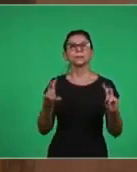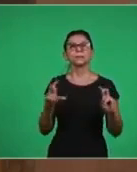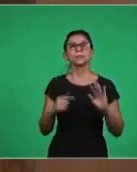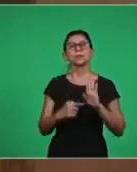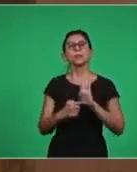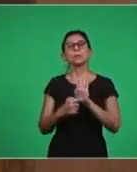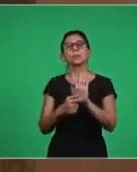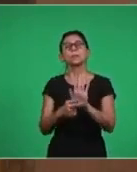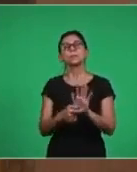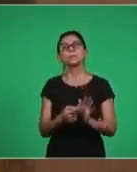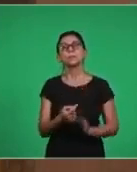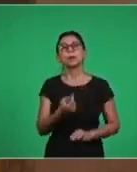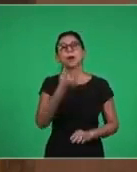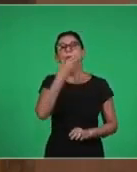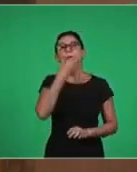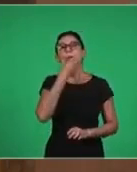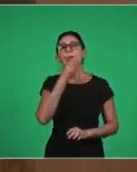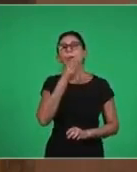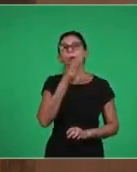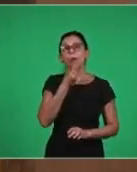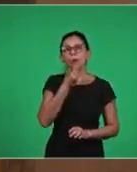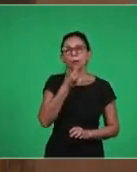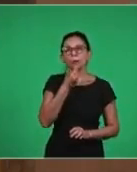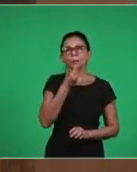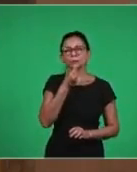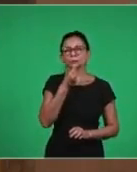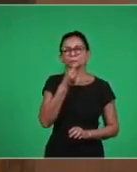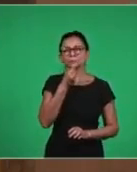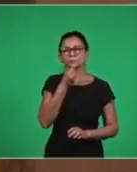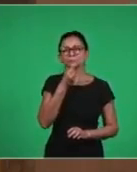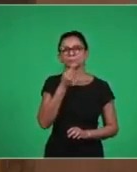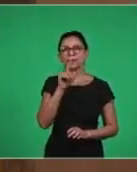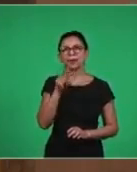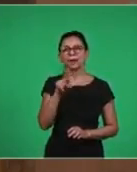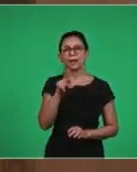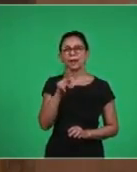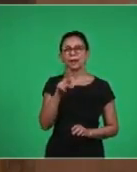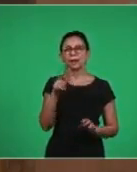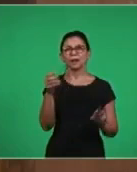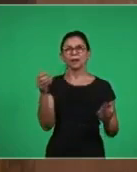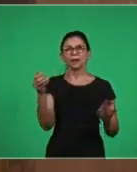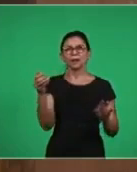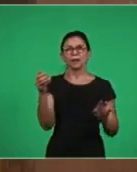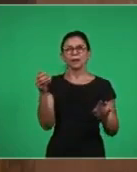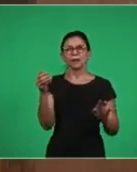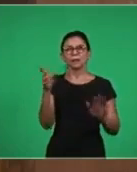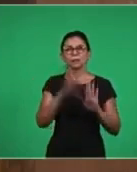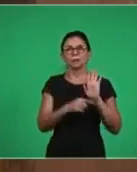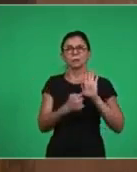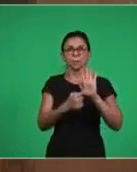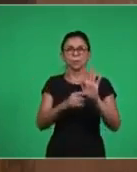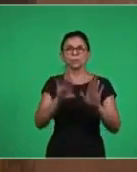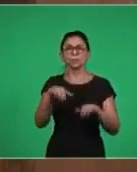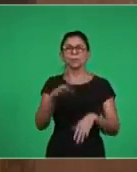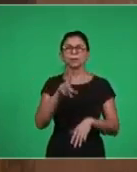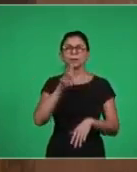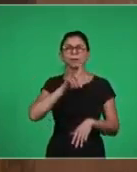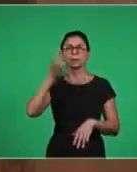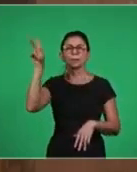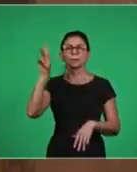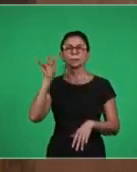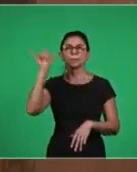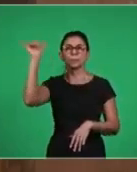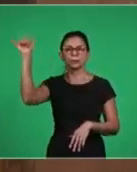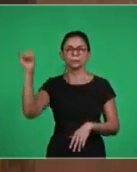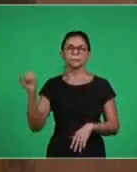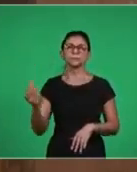certain man, head of the household, which is the reference to God the Father. So now we're going to go to another question,